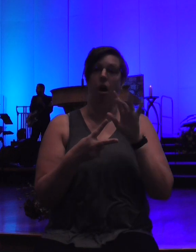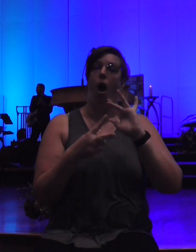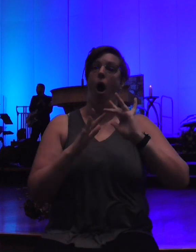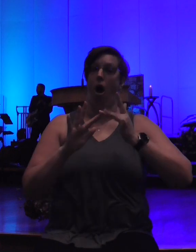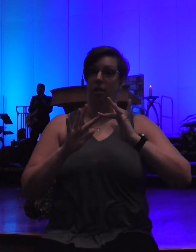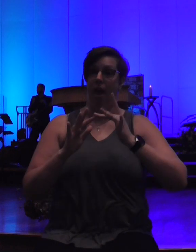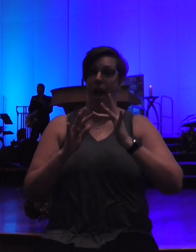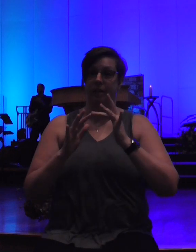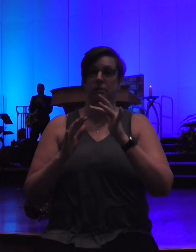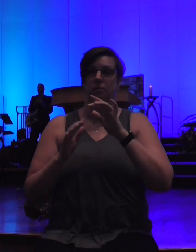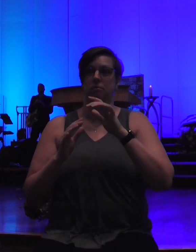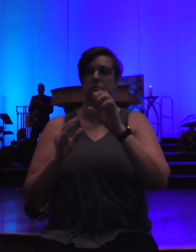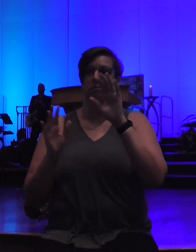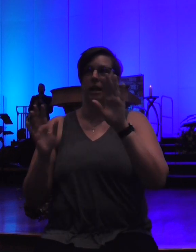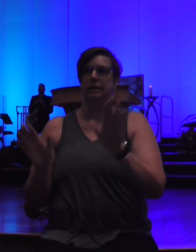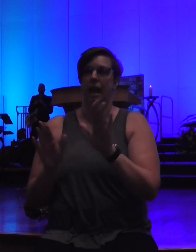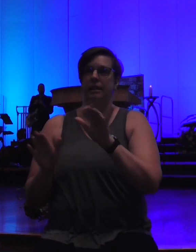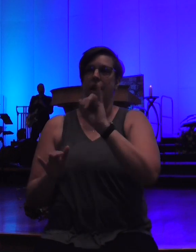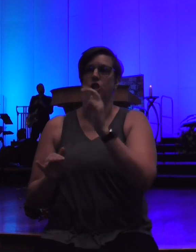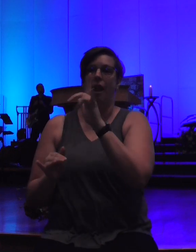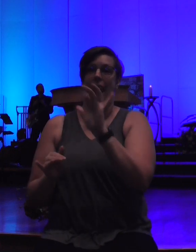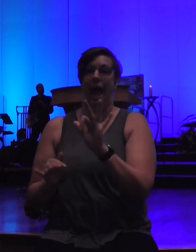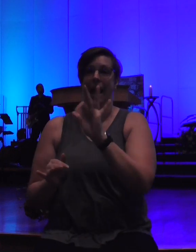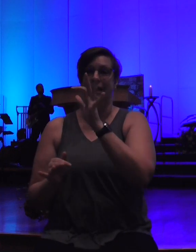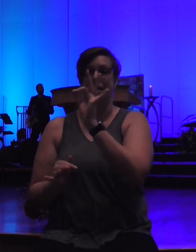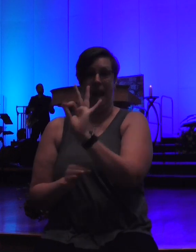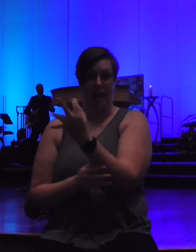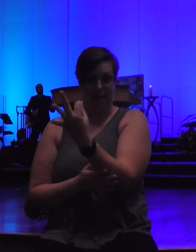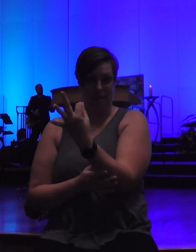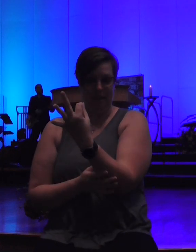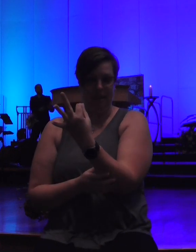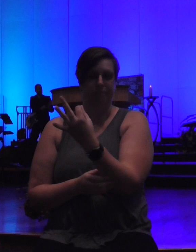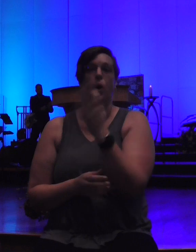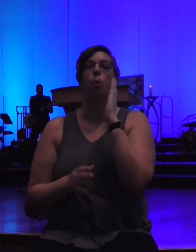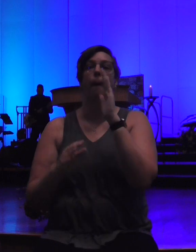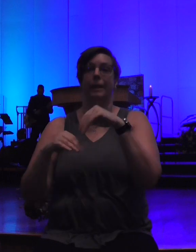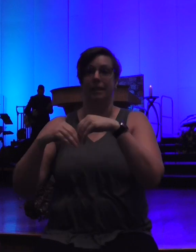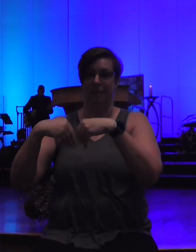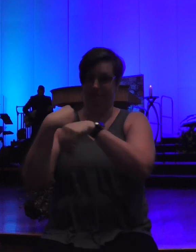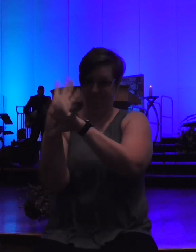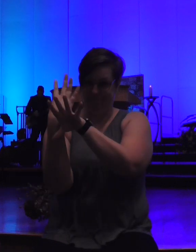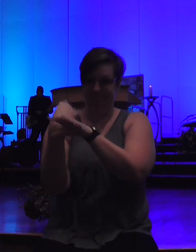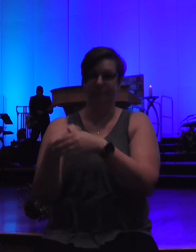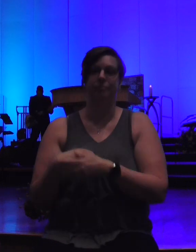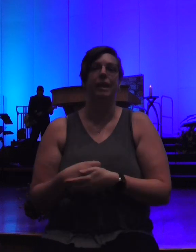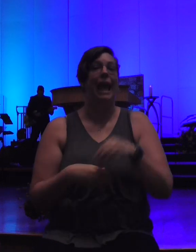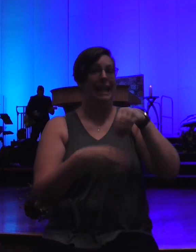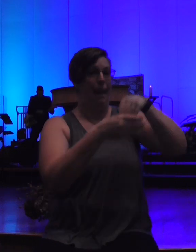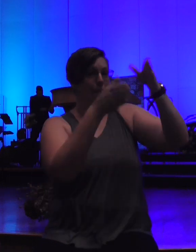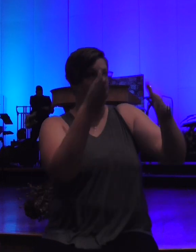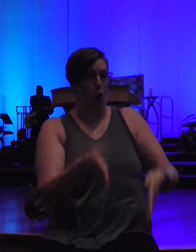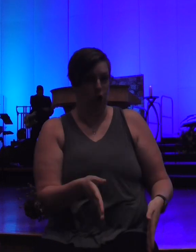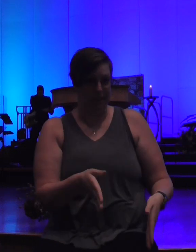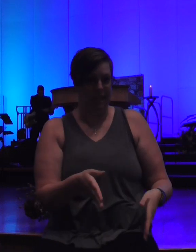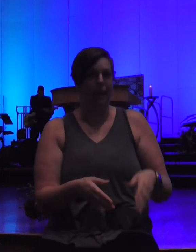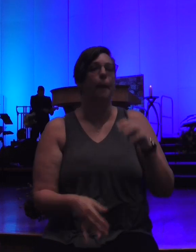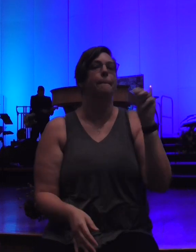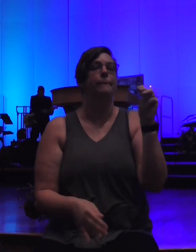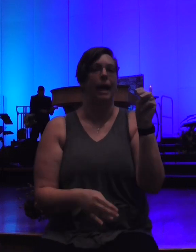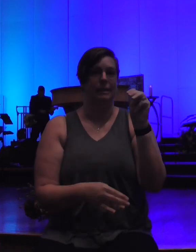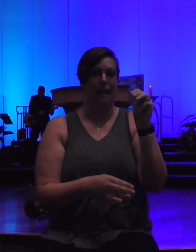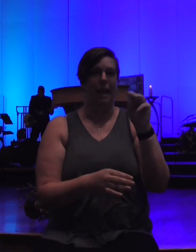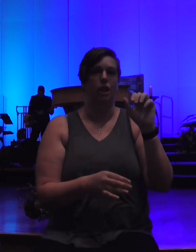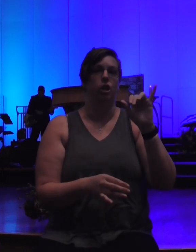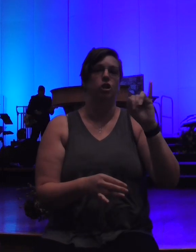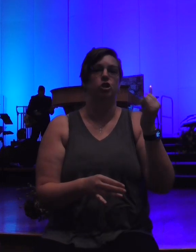online on Sunday, July 9th from 11:30 to 1. It'll be on Zoom. And an in-person one Monday night, July